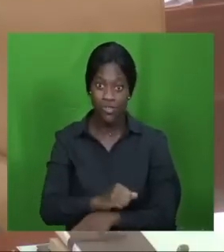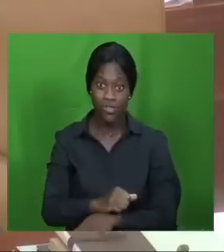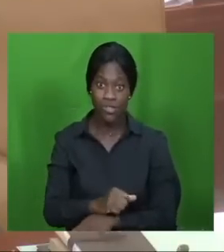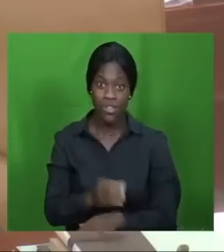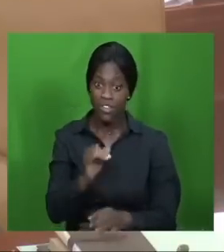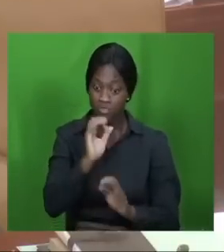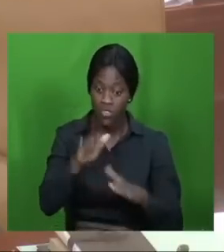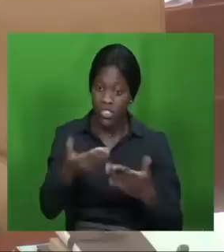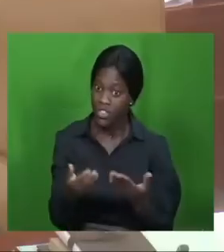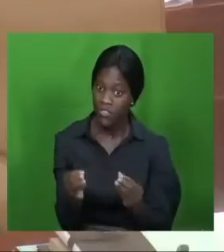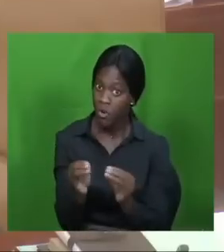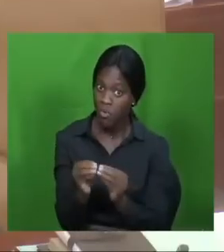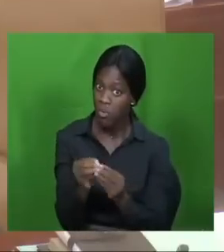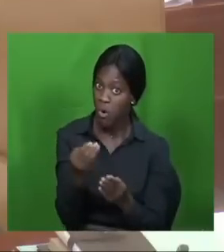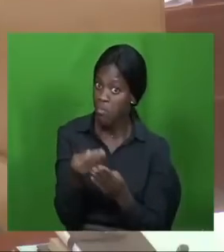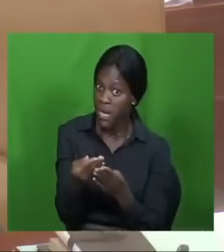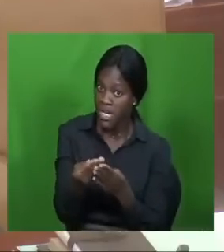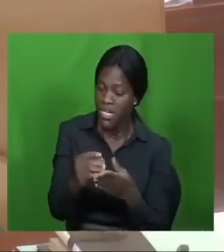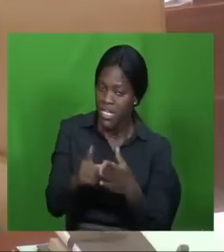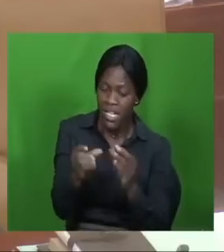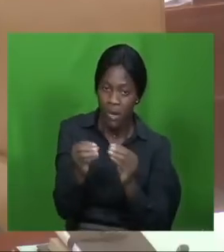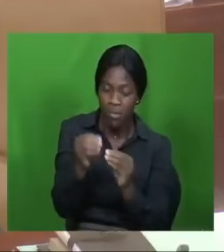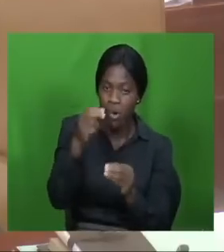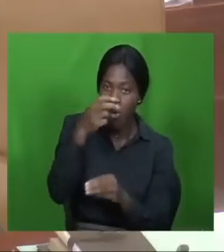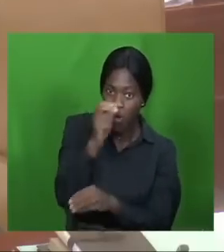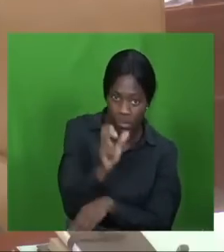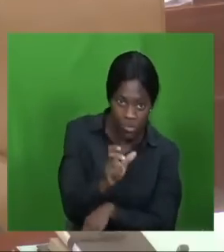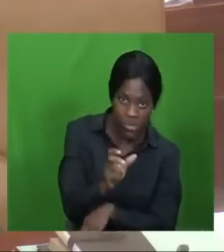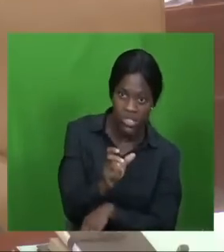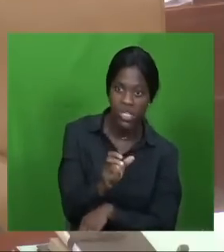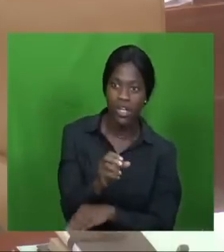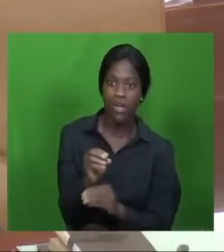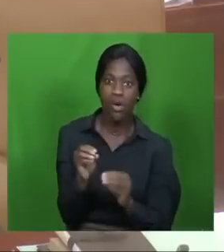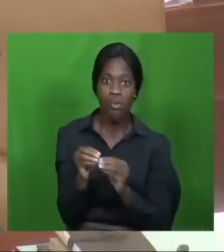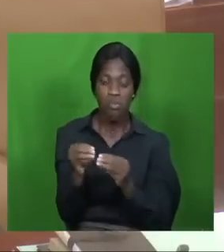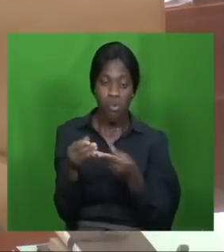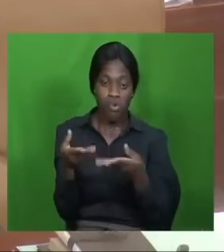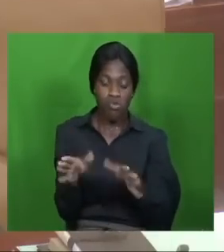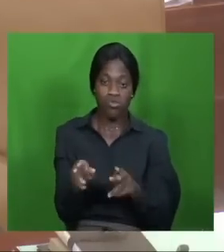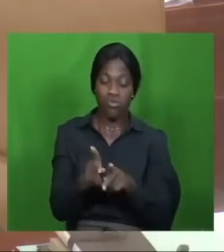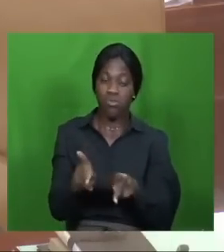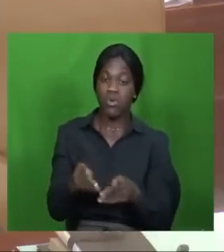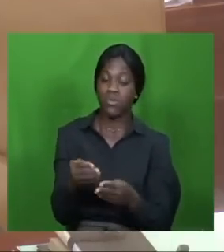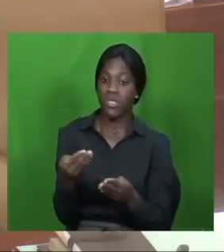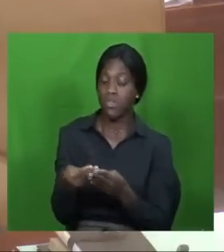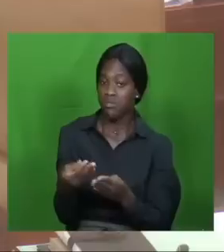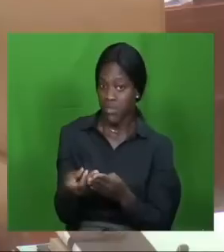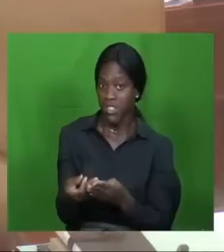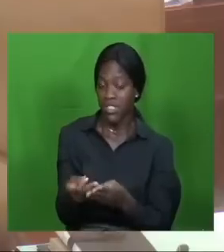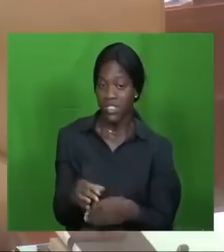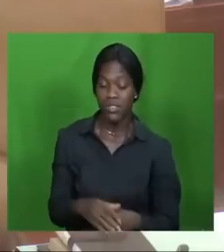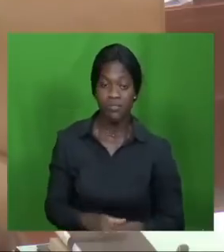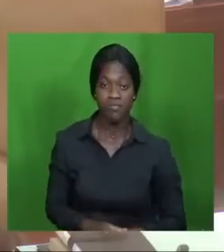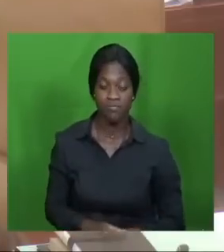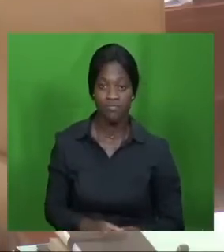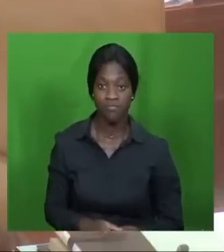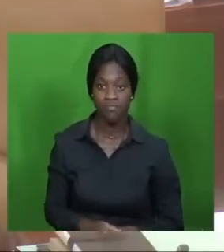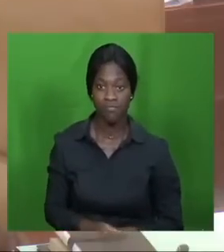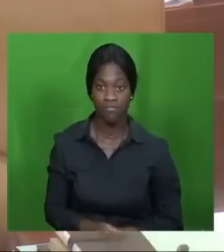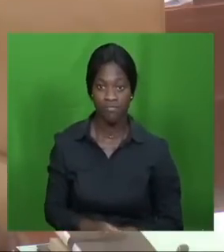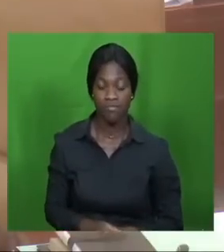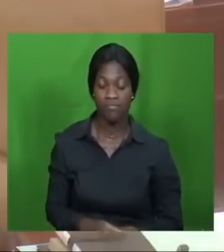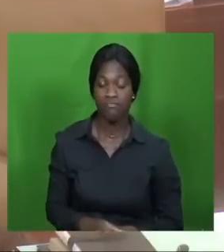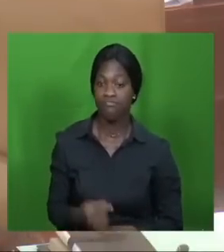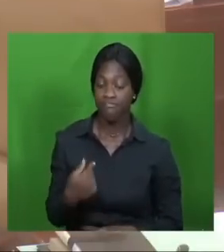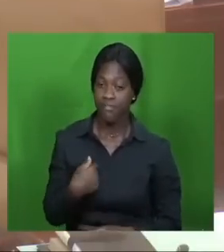provide, the more corruption, the more leakage, and the more loss of public funds. With these words, Mr. Speaker, I speak favorably in